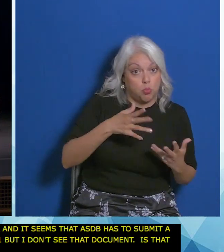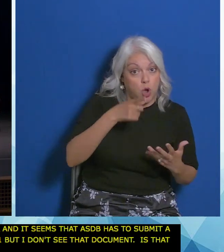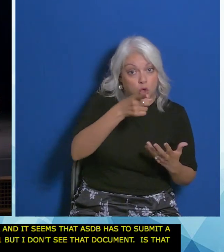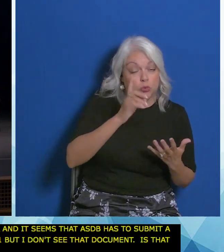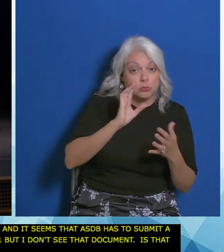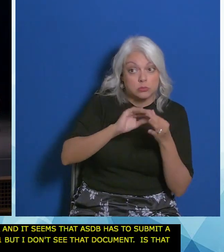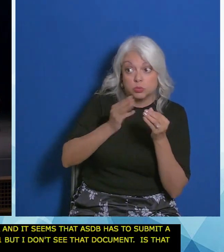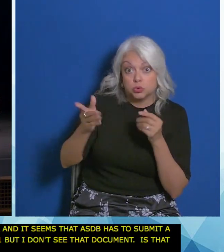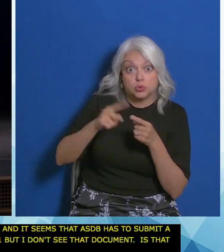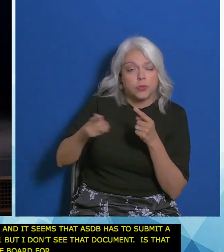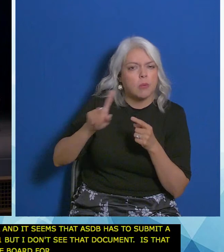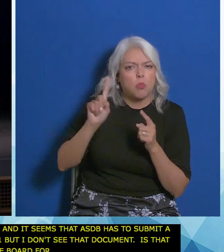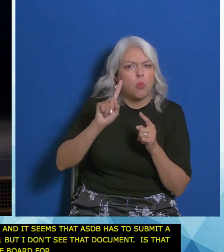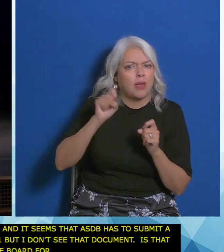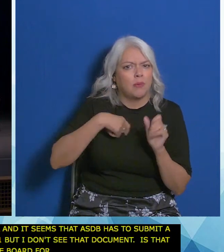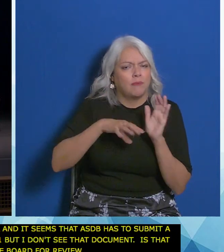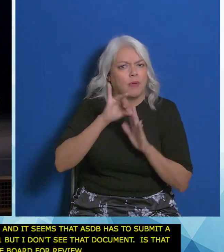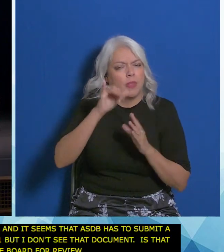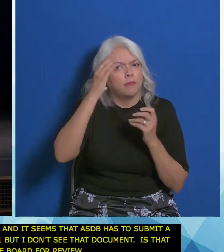can we see that?